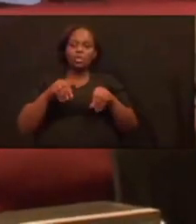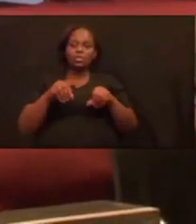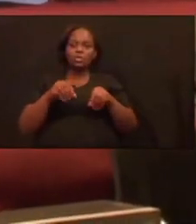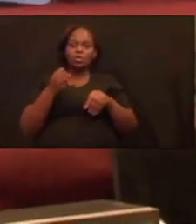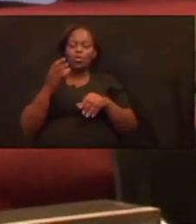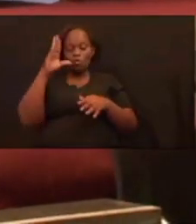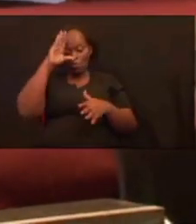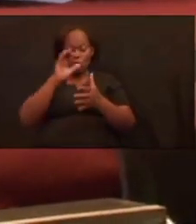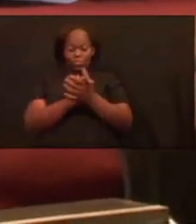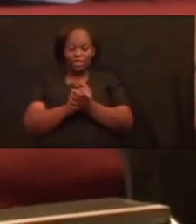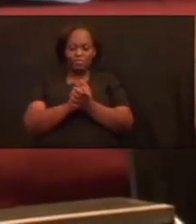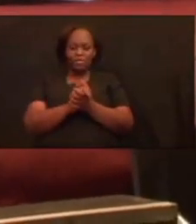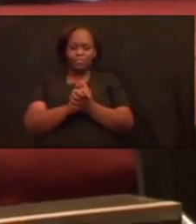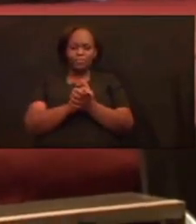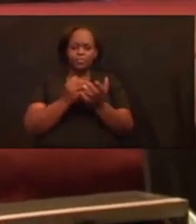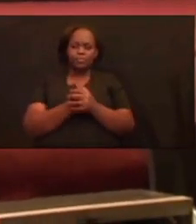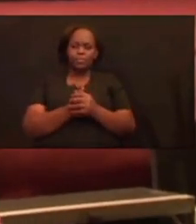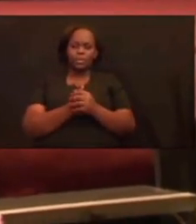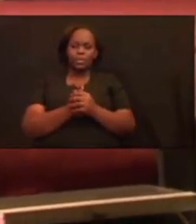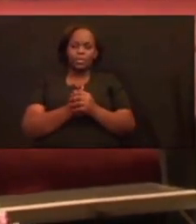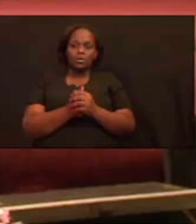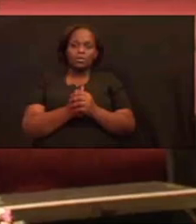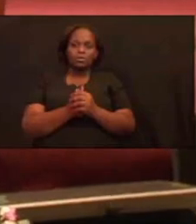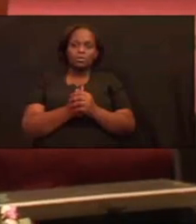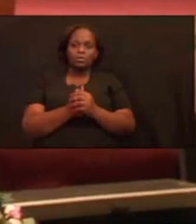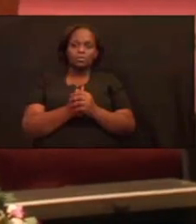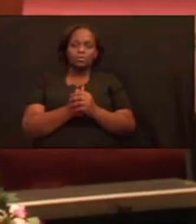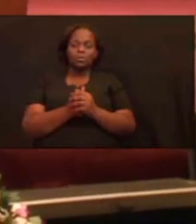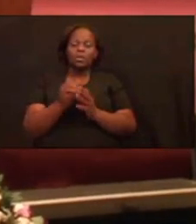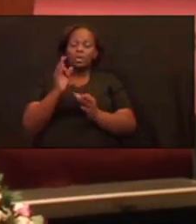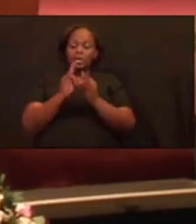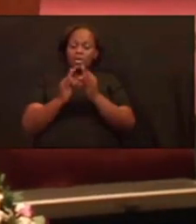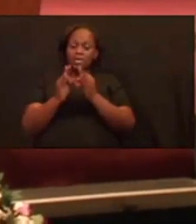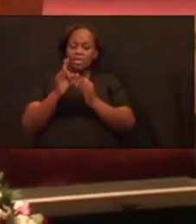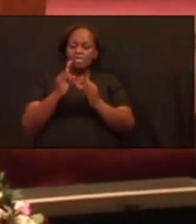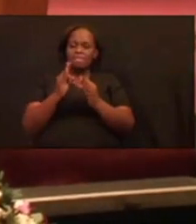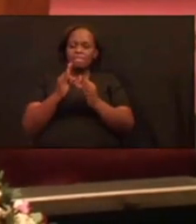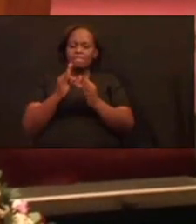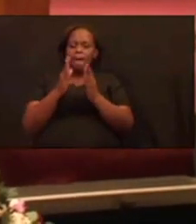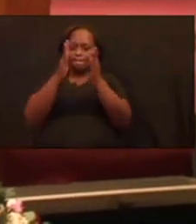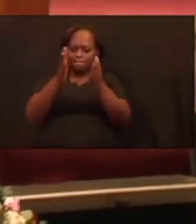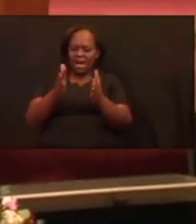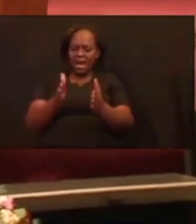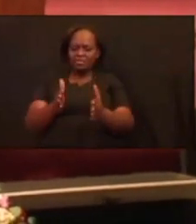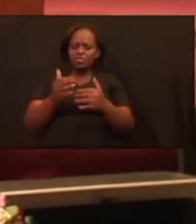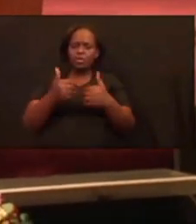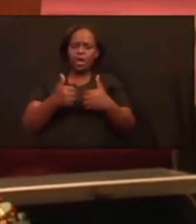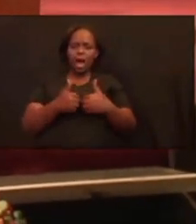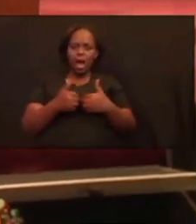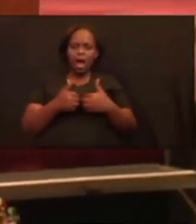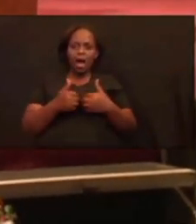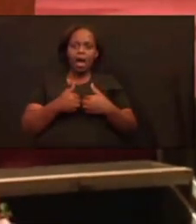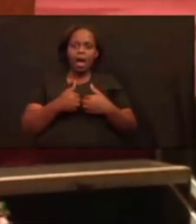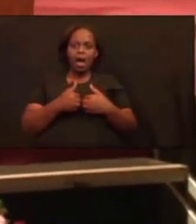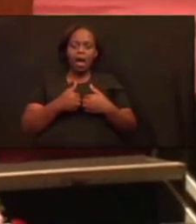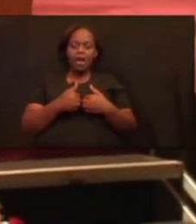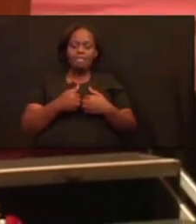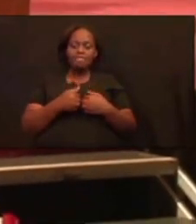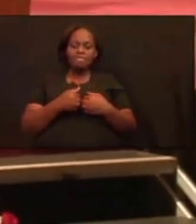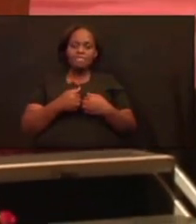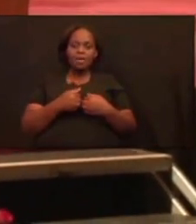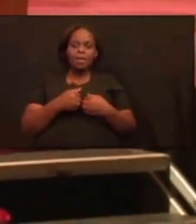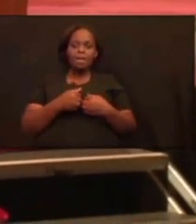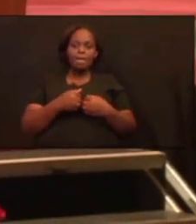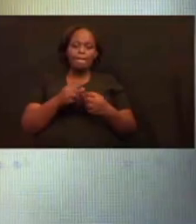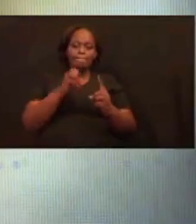abundance of the presence or otherwise of models, individuals who embody